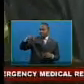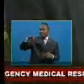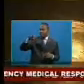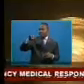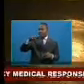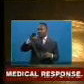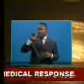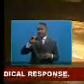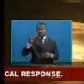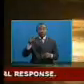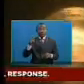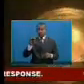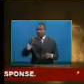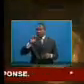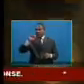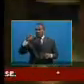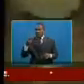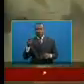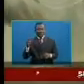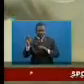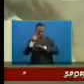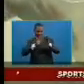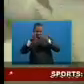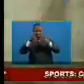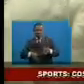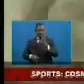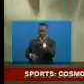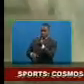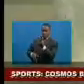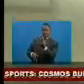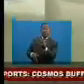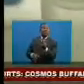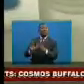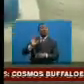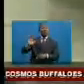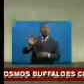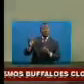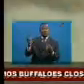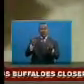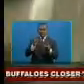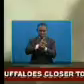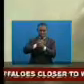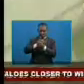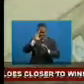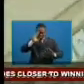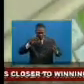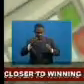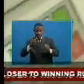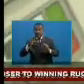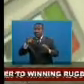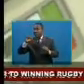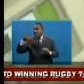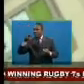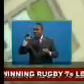and Mr. Evans Bufa are embryologists at the Women's Hospital. Here, they wash and concentrate the sperm and